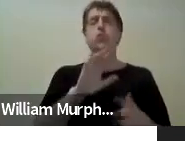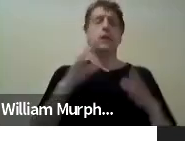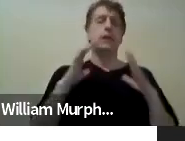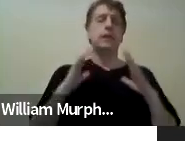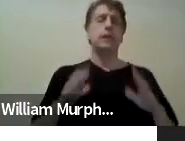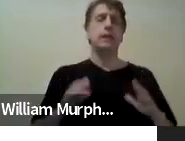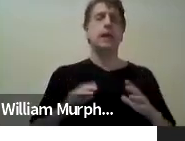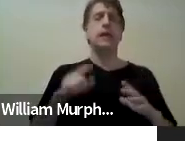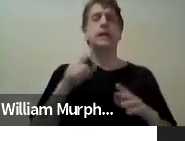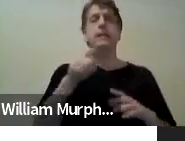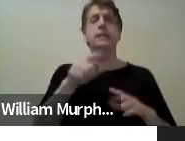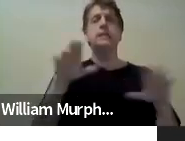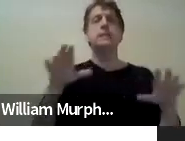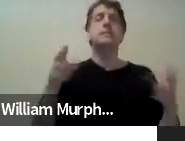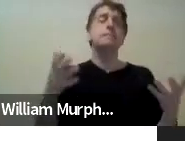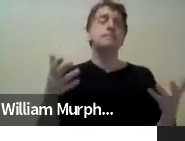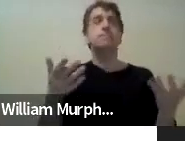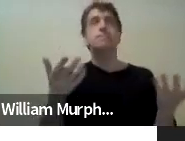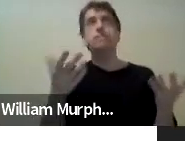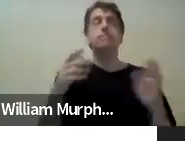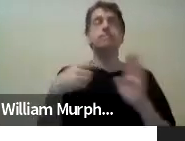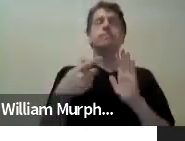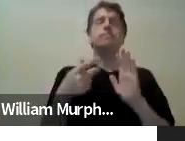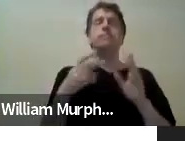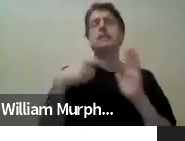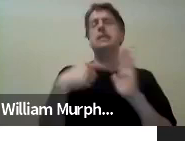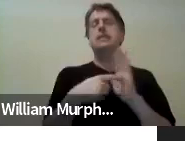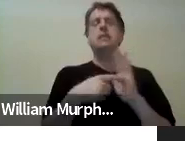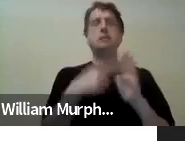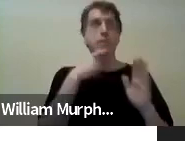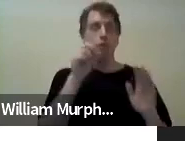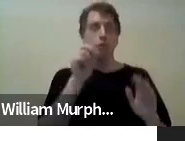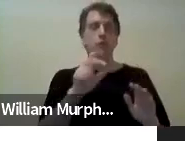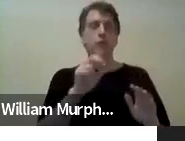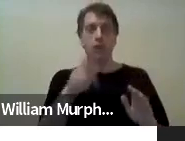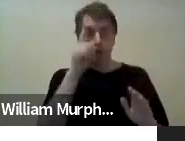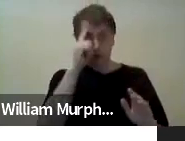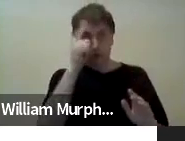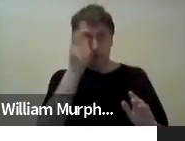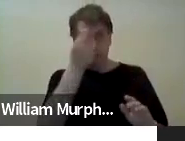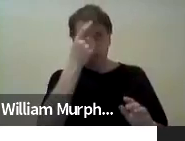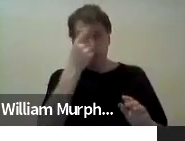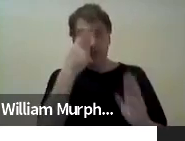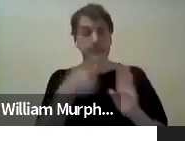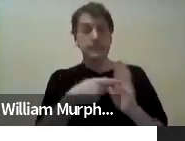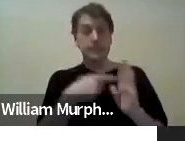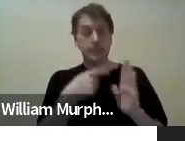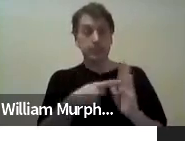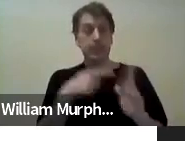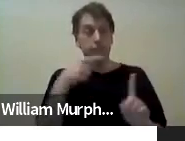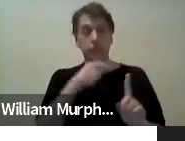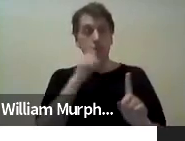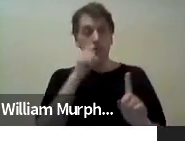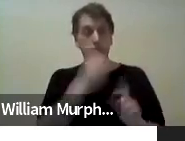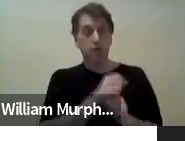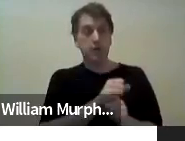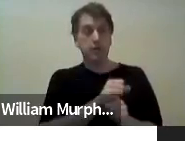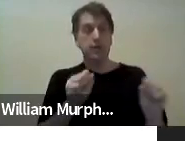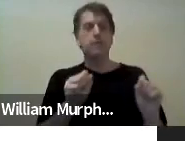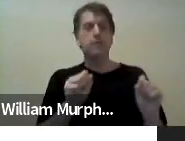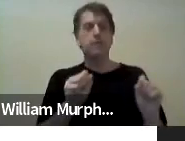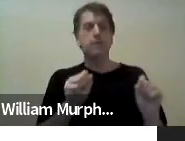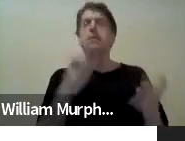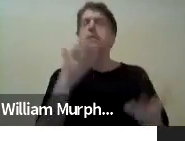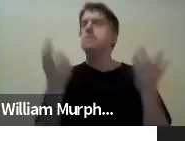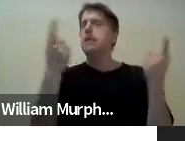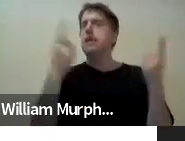This is the activity of saying, okay, you recognize that at times you're unsafe. Even if it's something that only happened